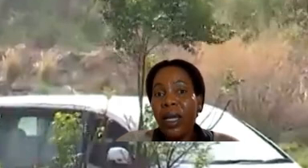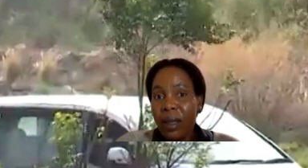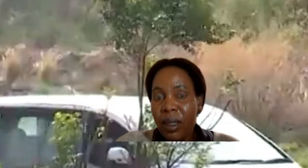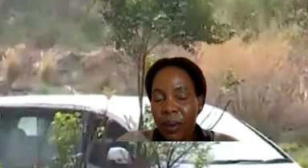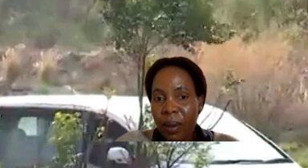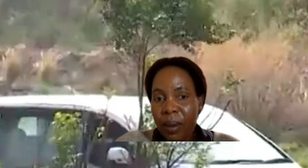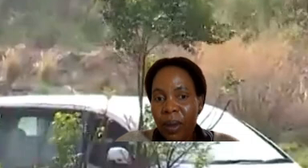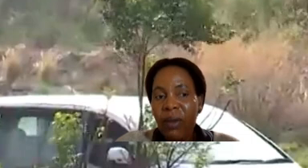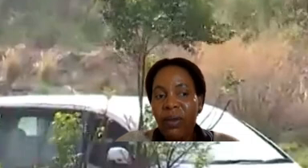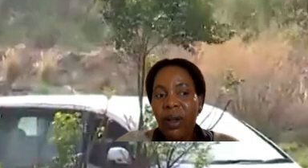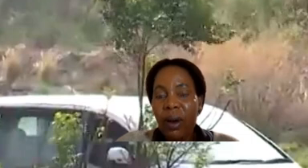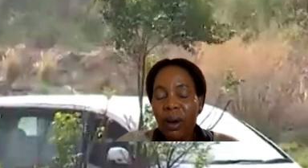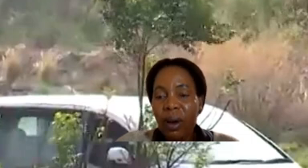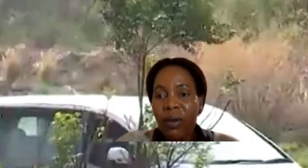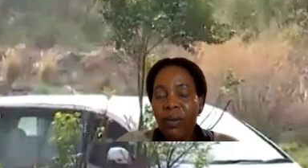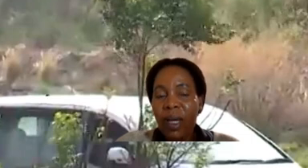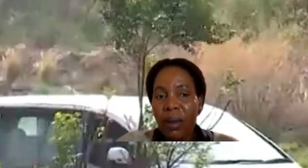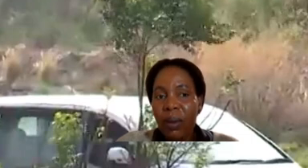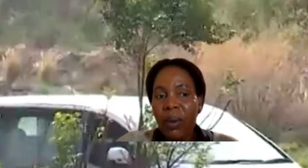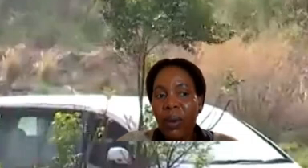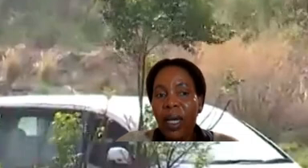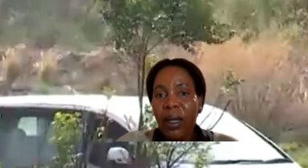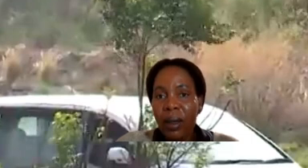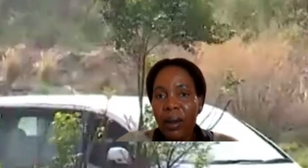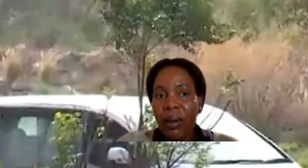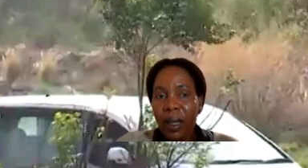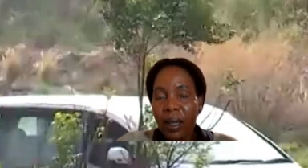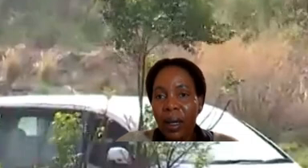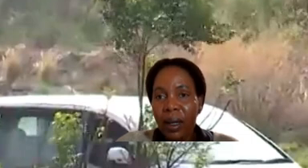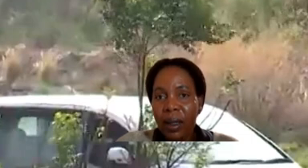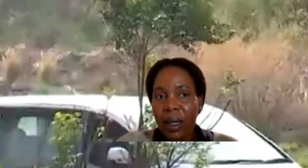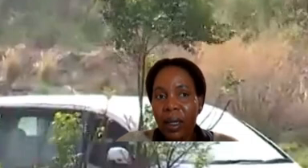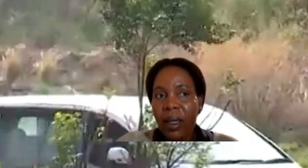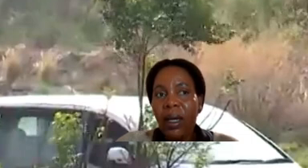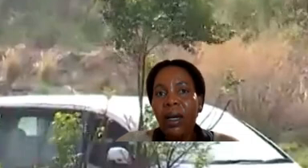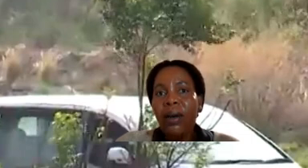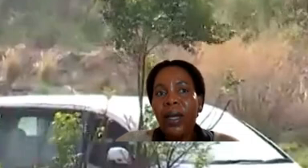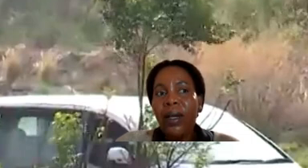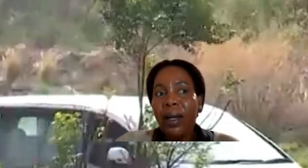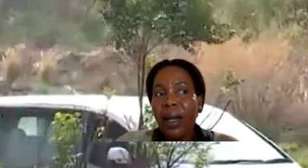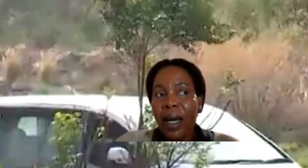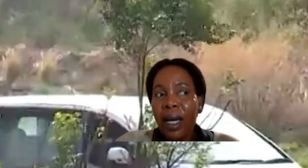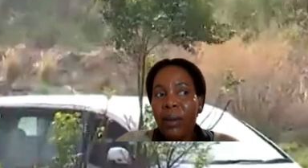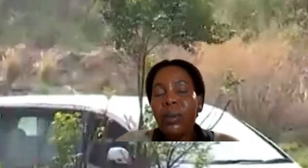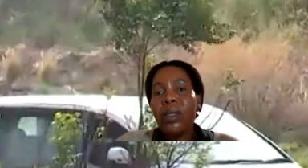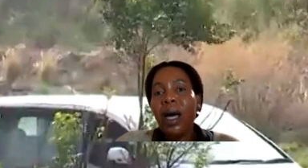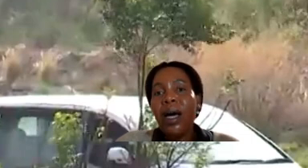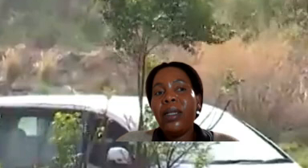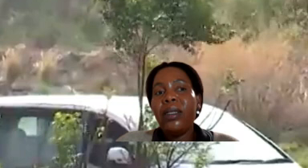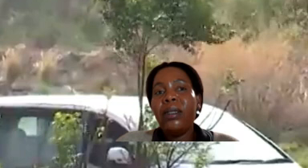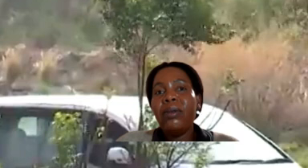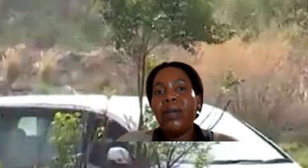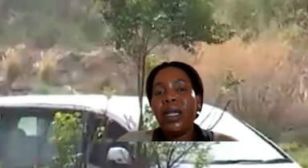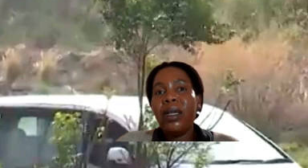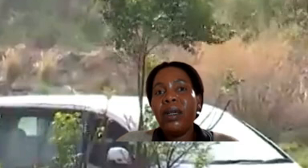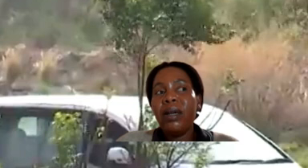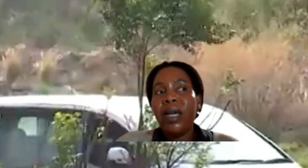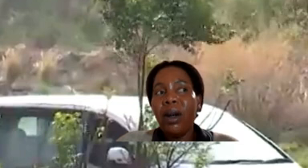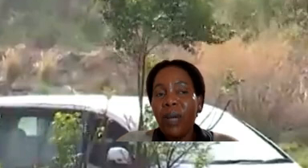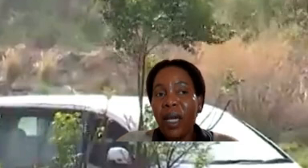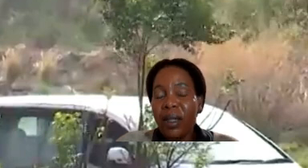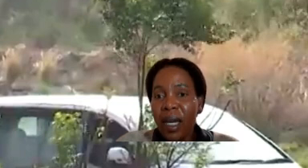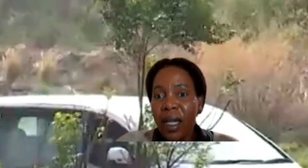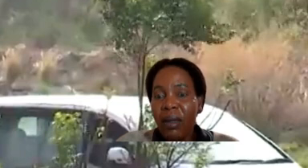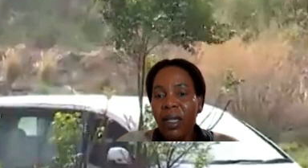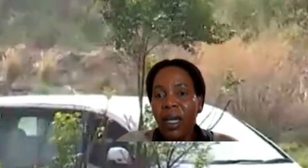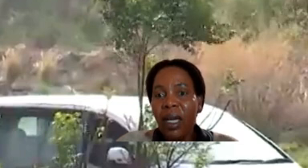to get this problem of a lot of people who are illegal in the country that their claims aren't really,